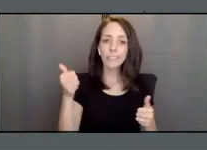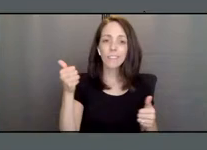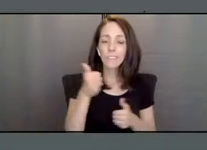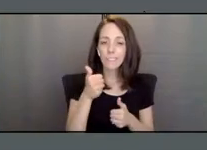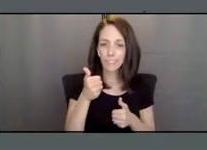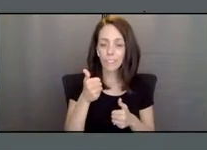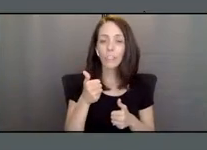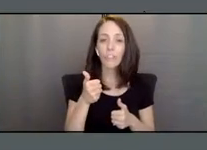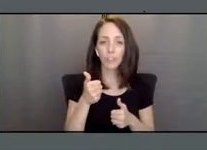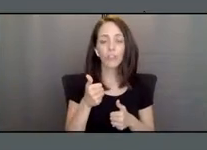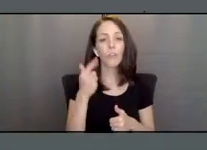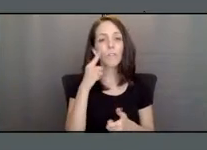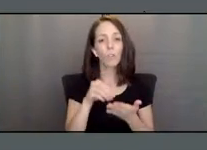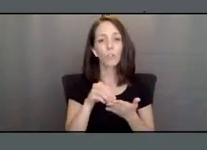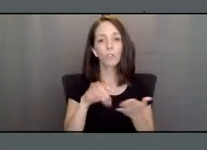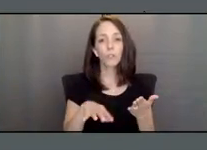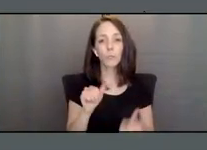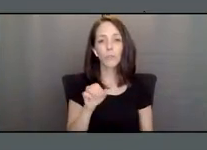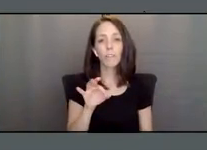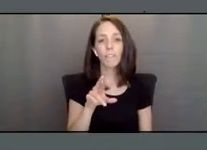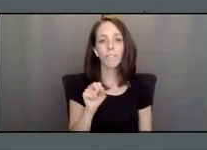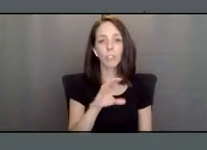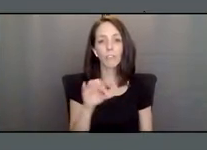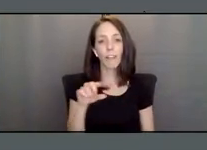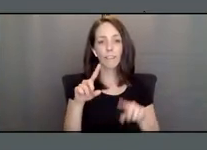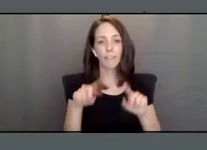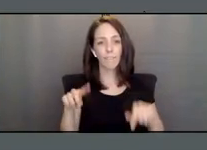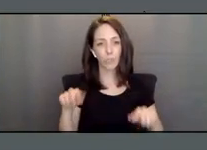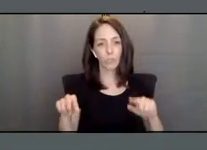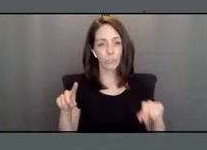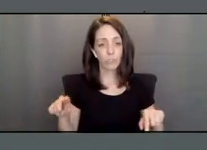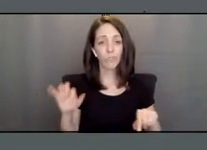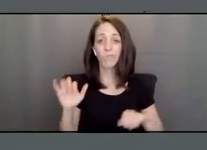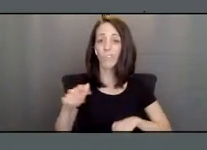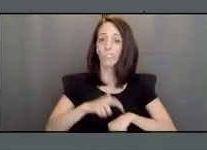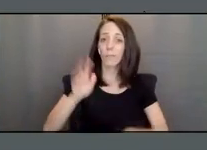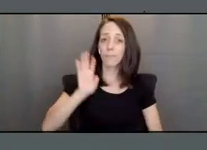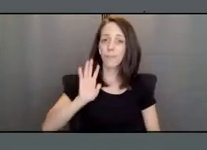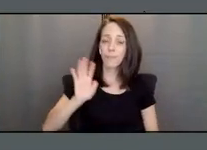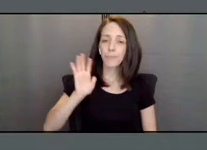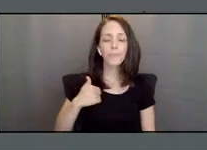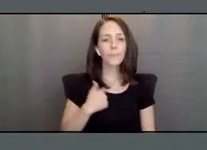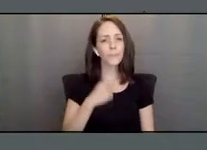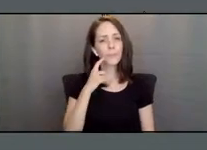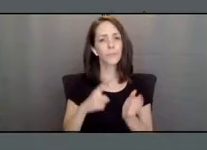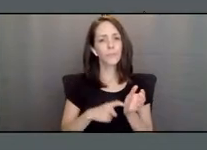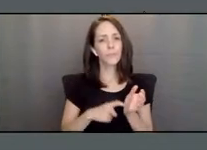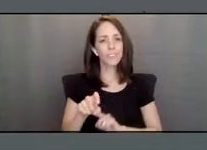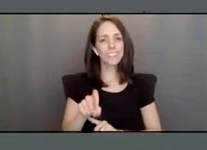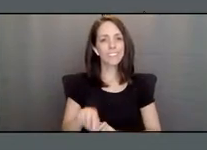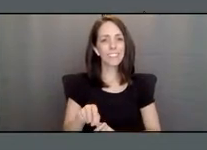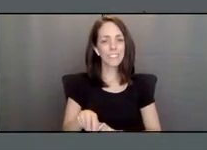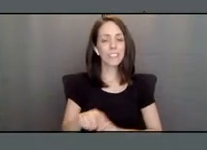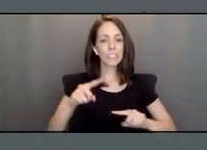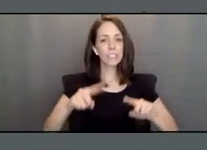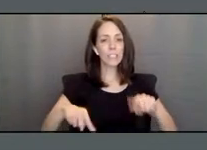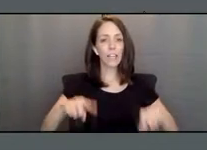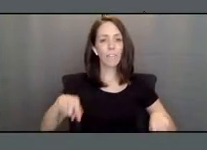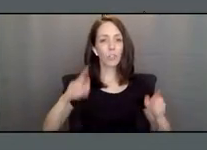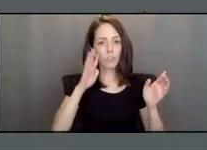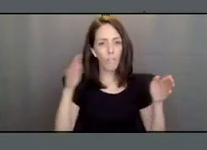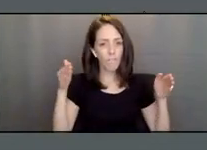Diversity. And around that time, we were also recognizing the need to focus on diversifying